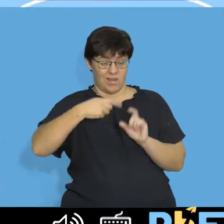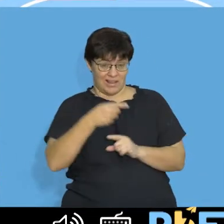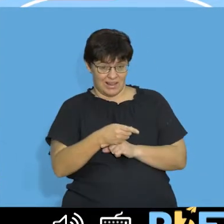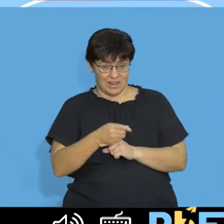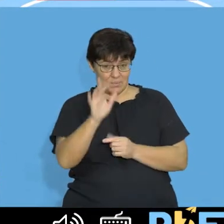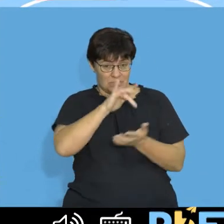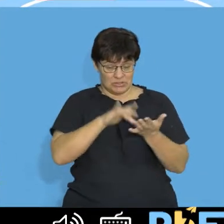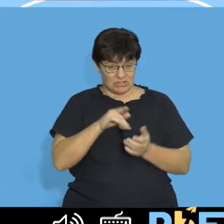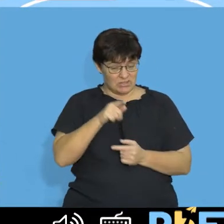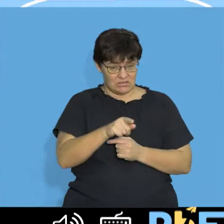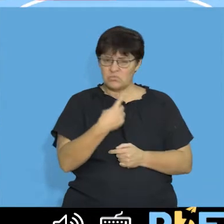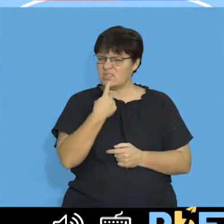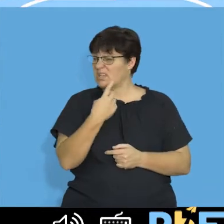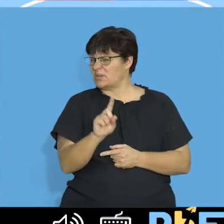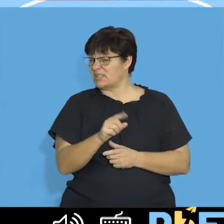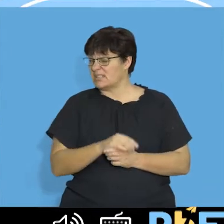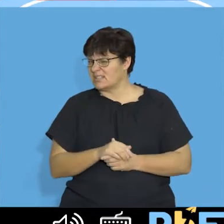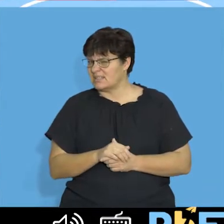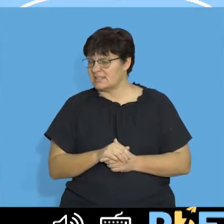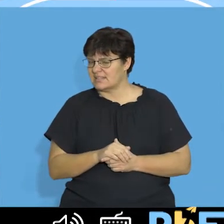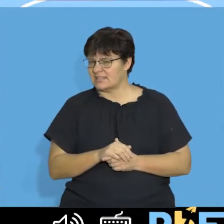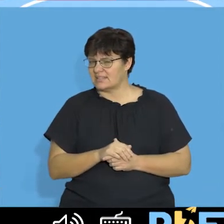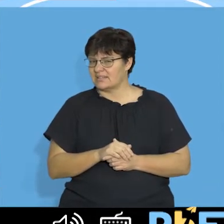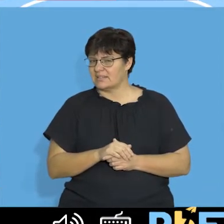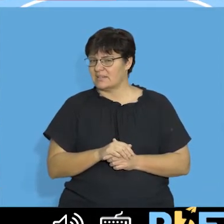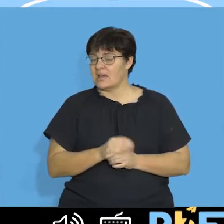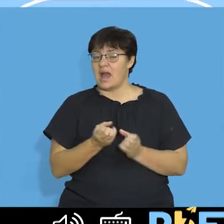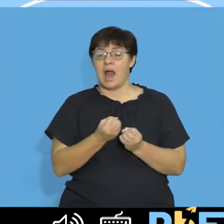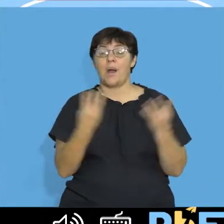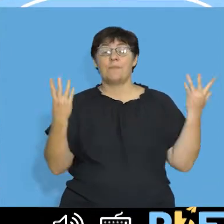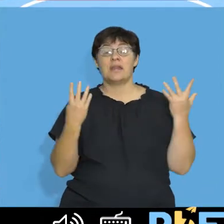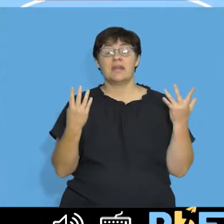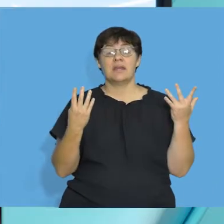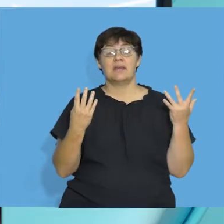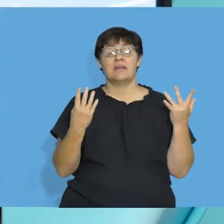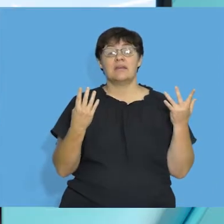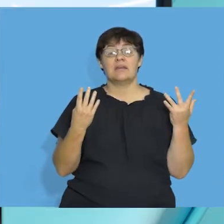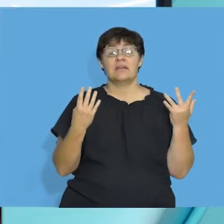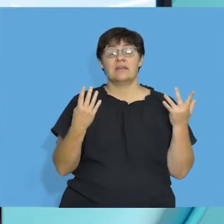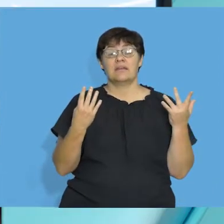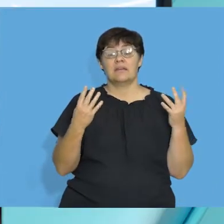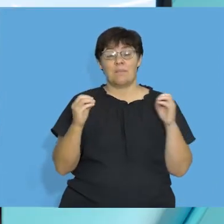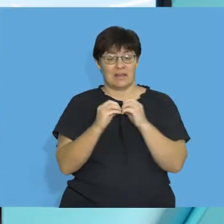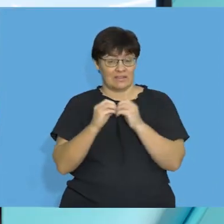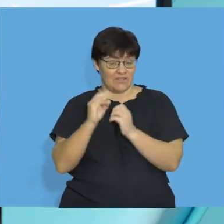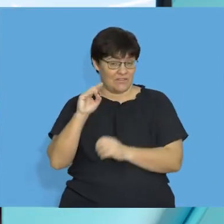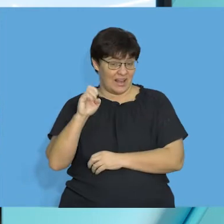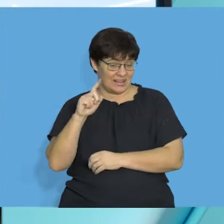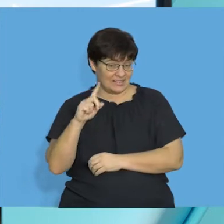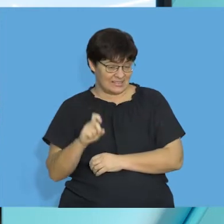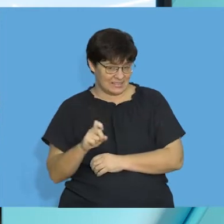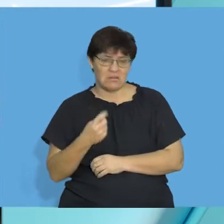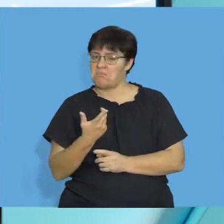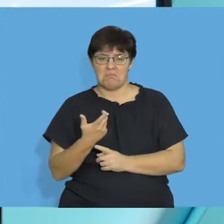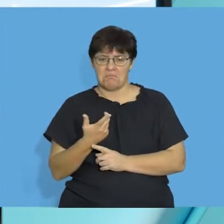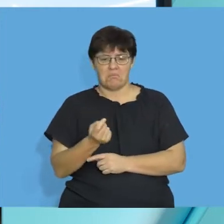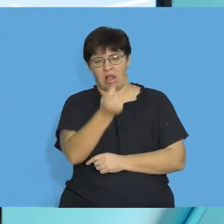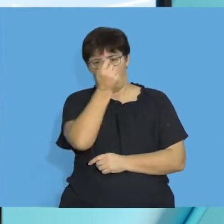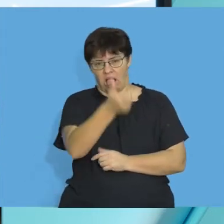position, what would you say about the amount of magnetic flux? Well, I think you can see it's hardly